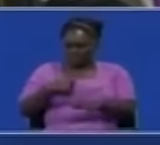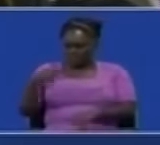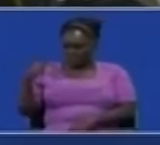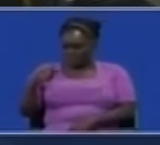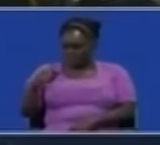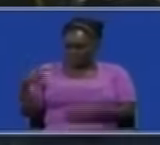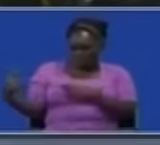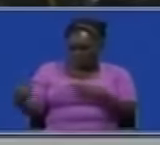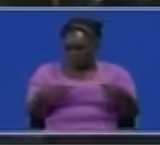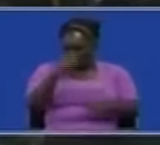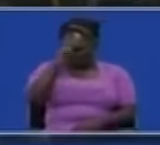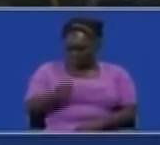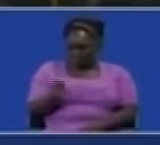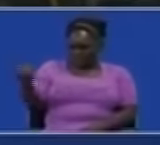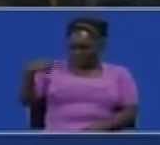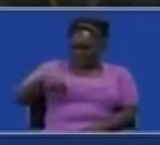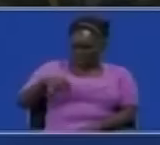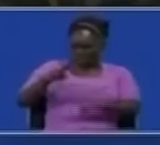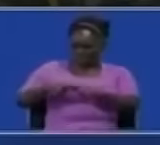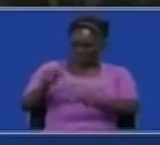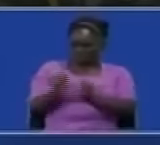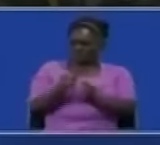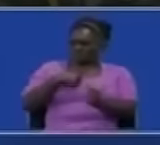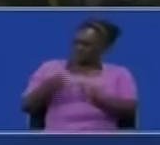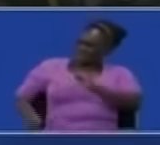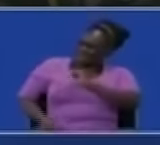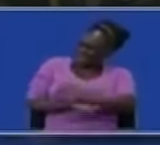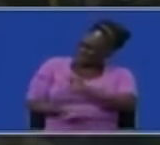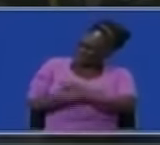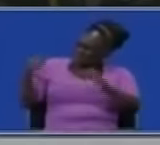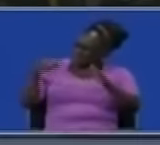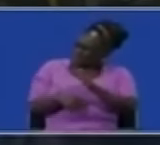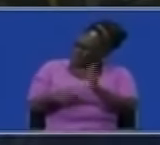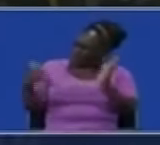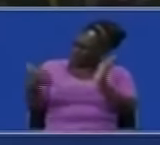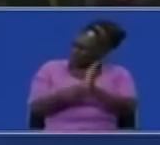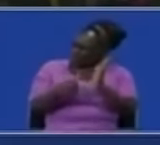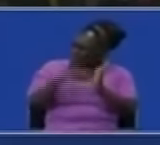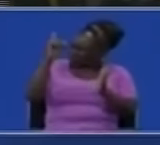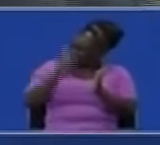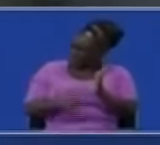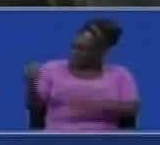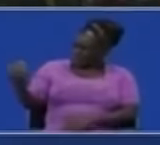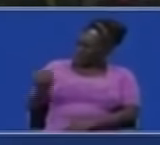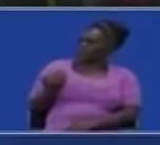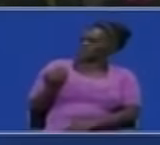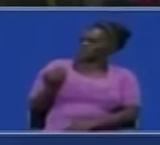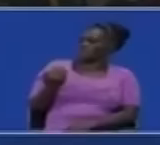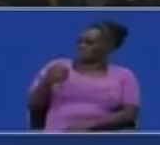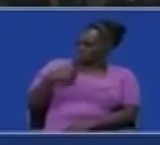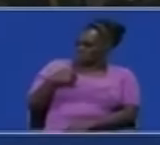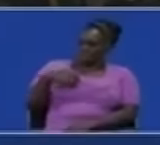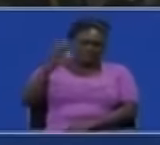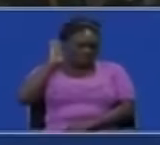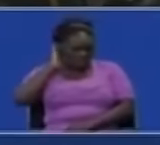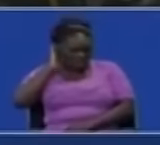katika judiciary akakuja mpaka kwangu akaniambia hebu nieleze hii ni shida gani nasikia hapa. Na akakuja kwangu akaketi na mimi na